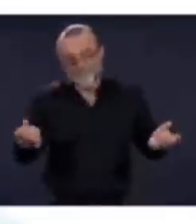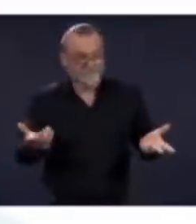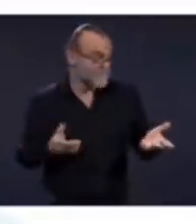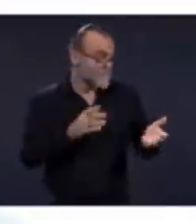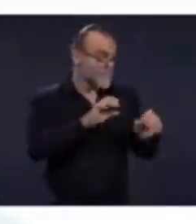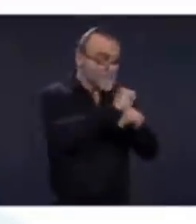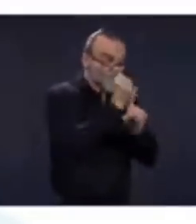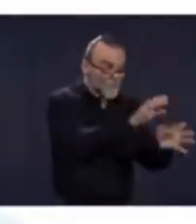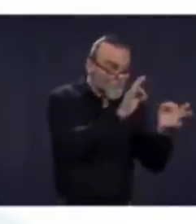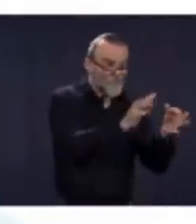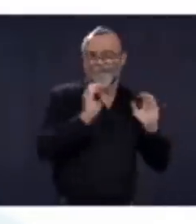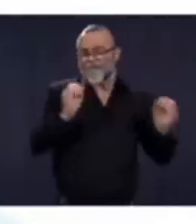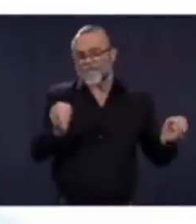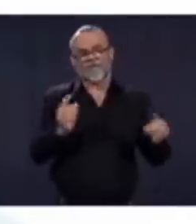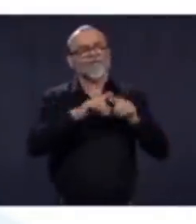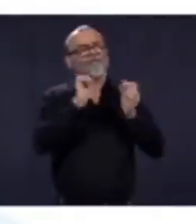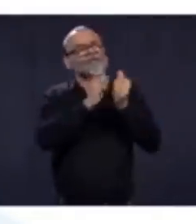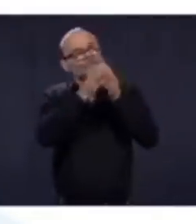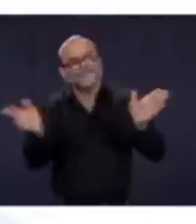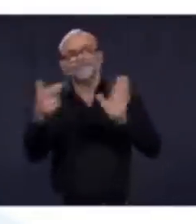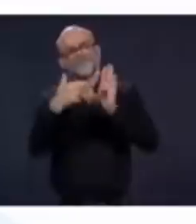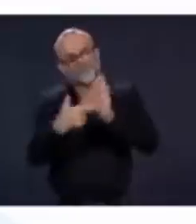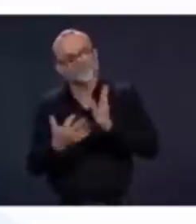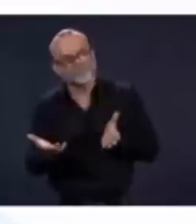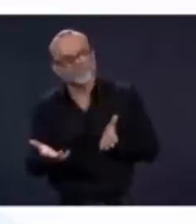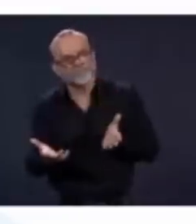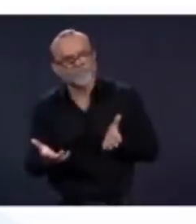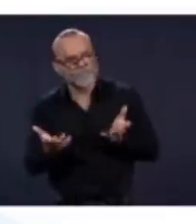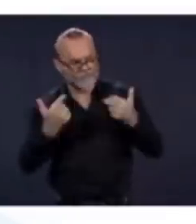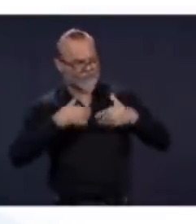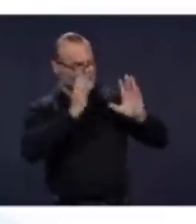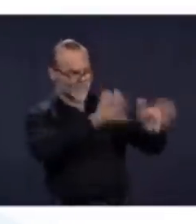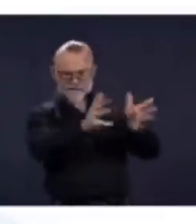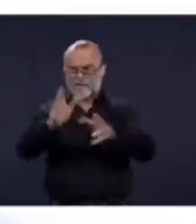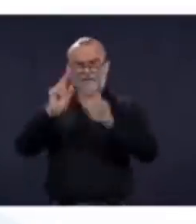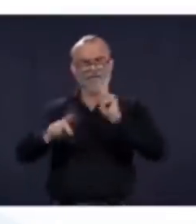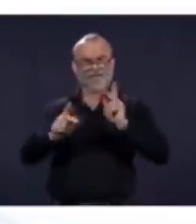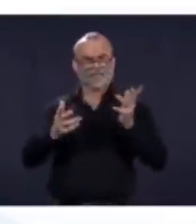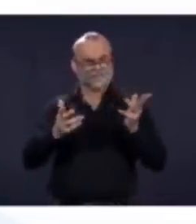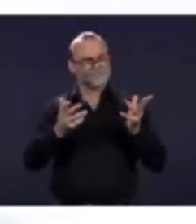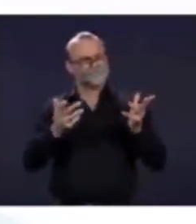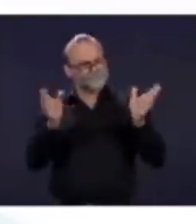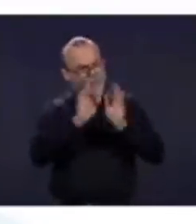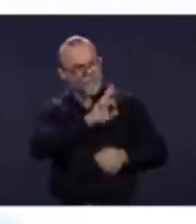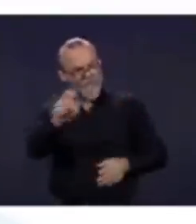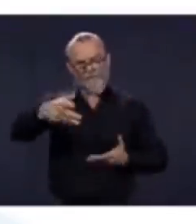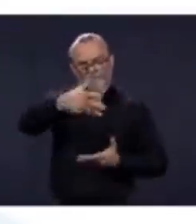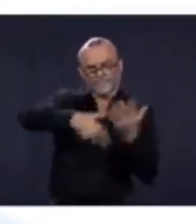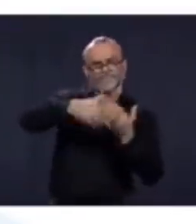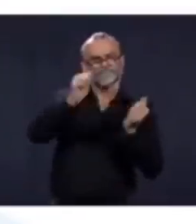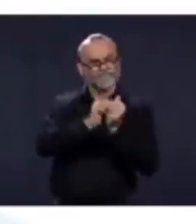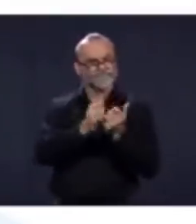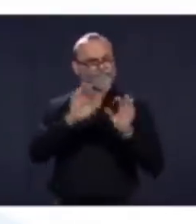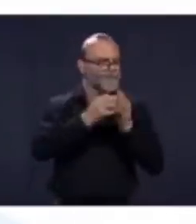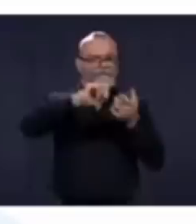But this is a guideline that we think could probably let people have some back to social contacts